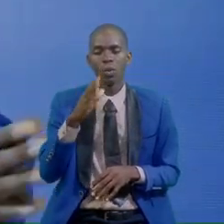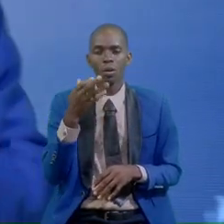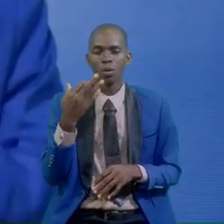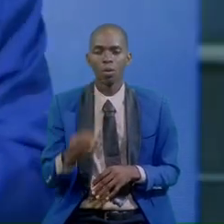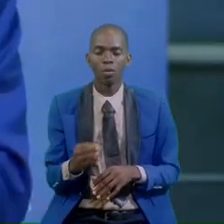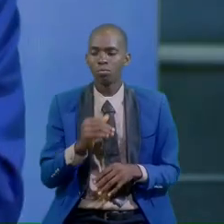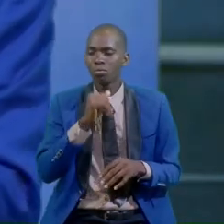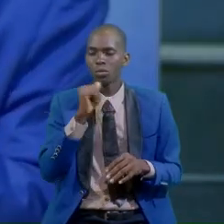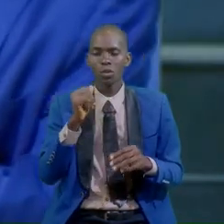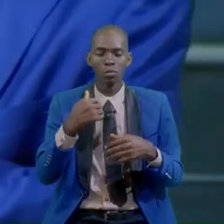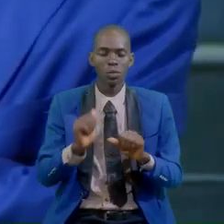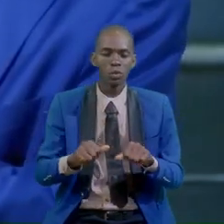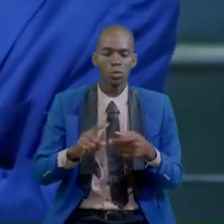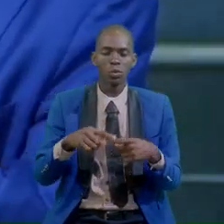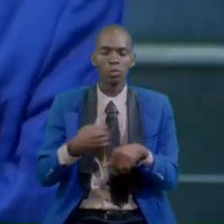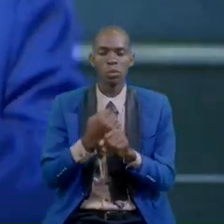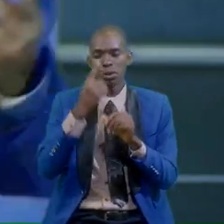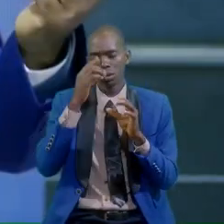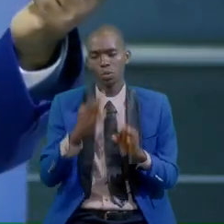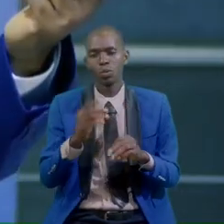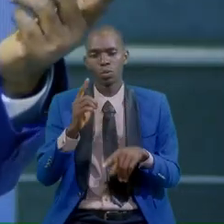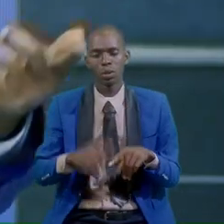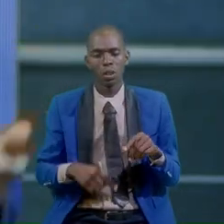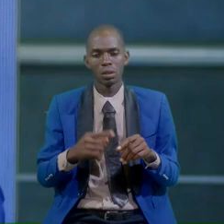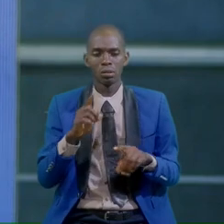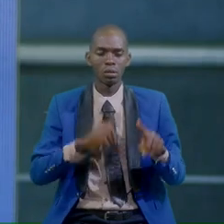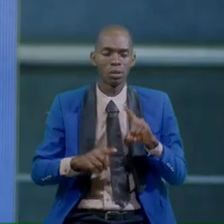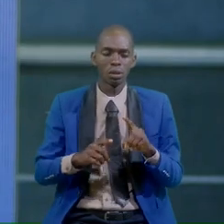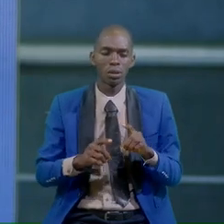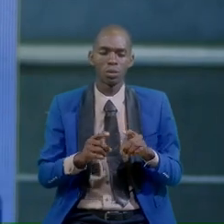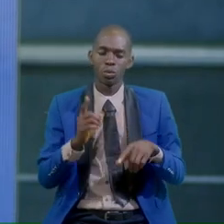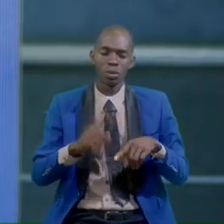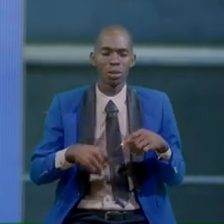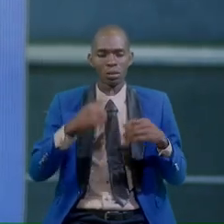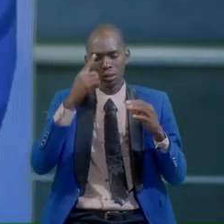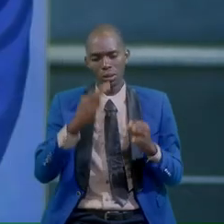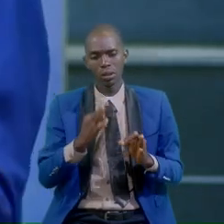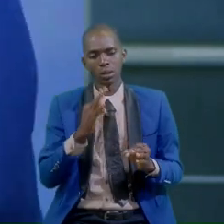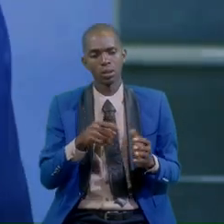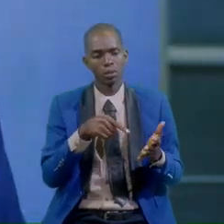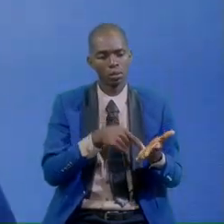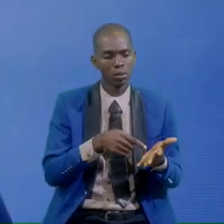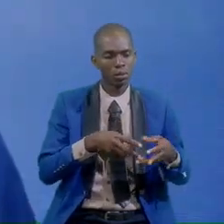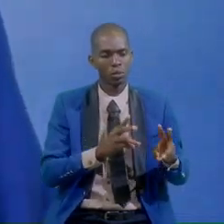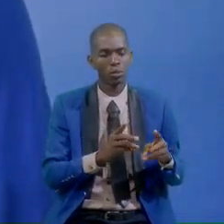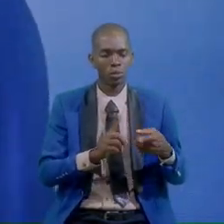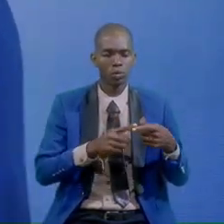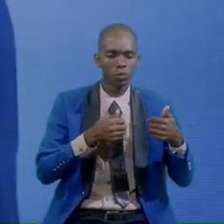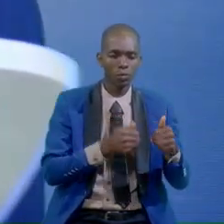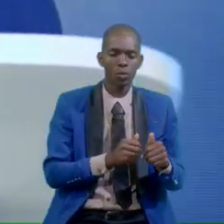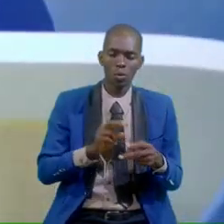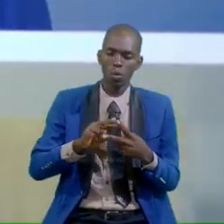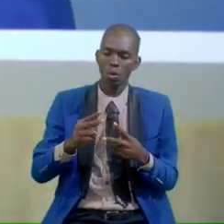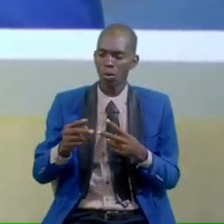cannot tell this is the way to go or that is the way to go. The wind of